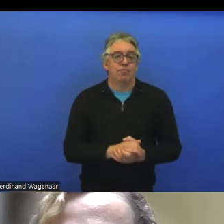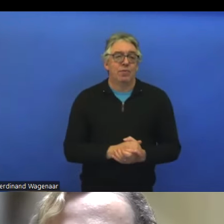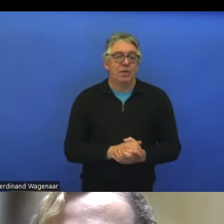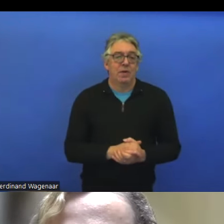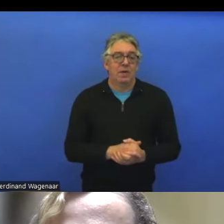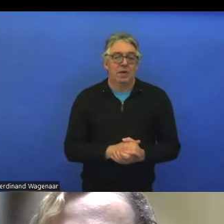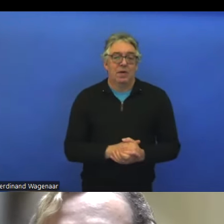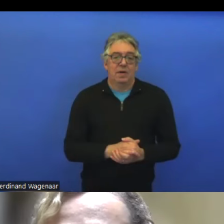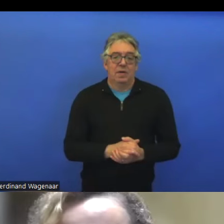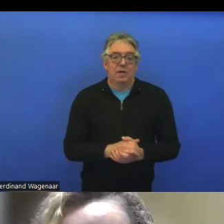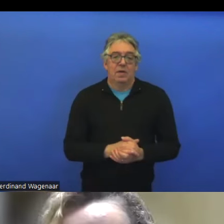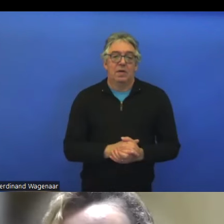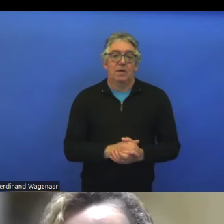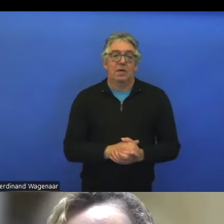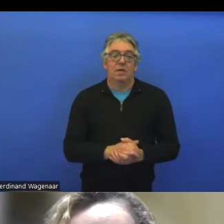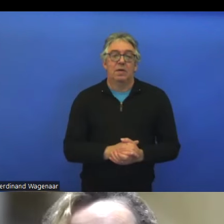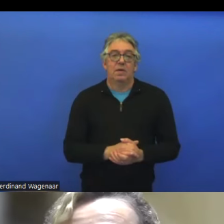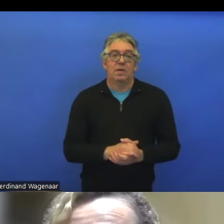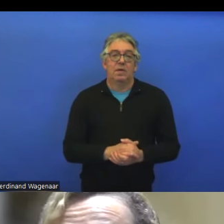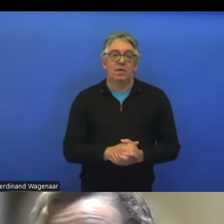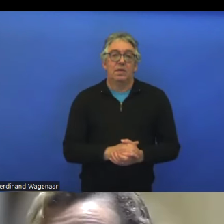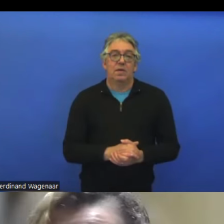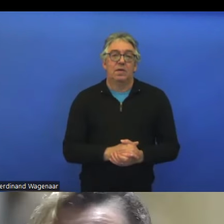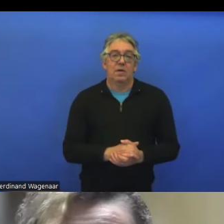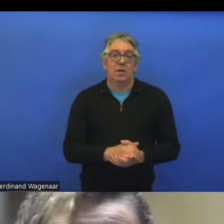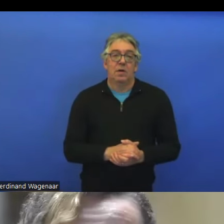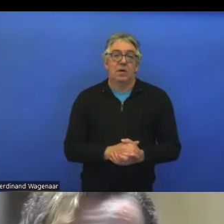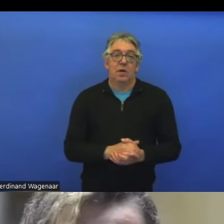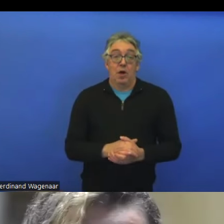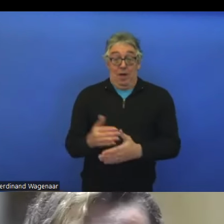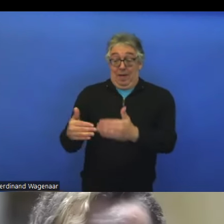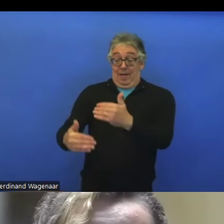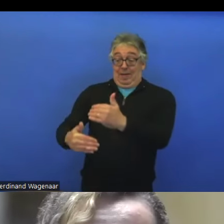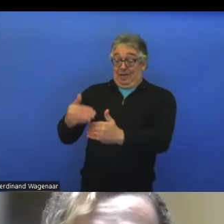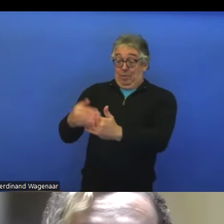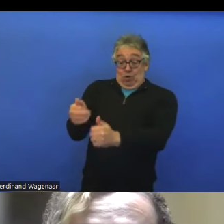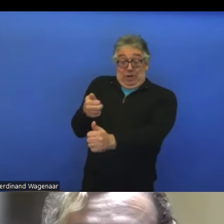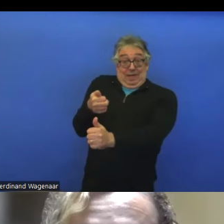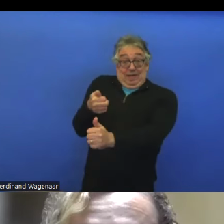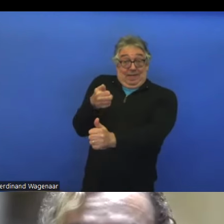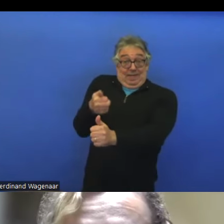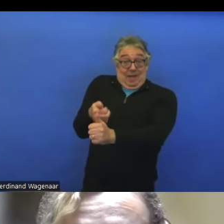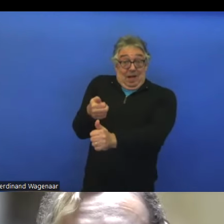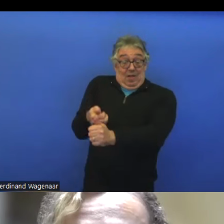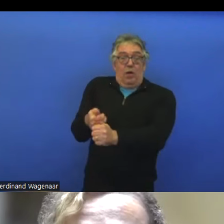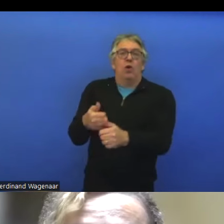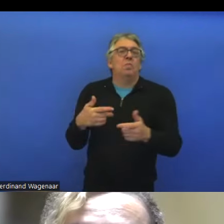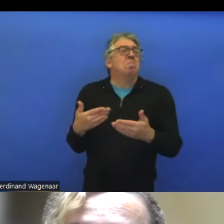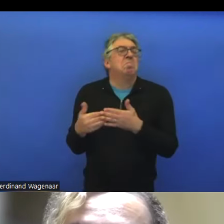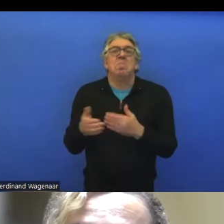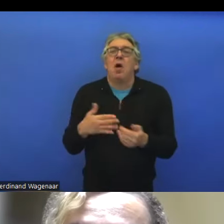we can consider that disability per se, either a physical disability or